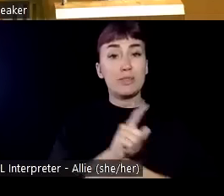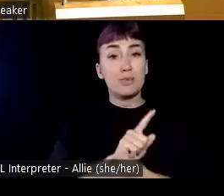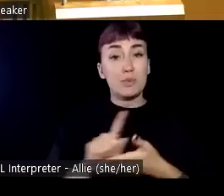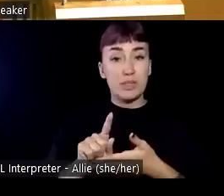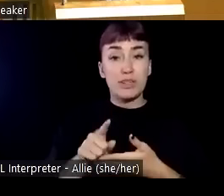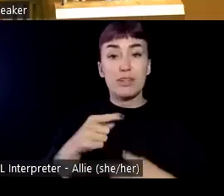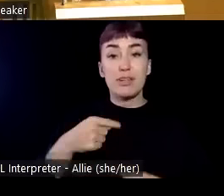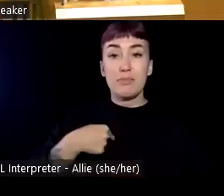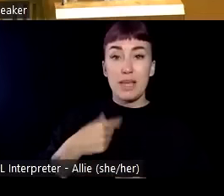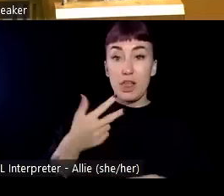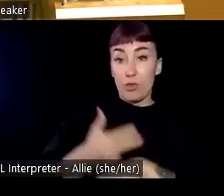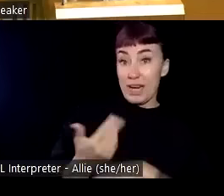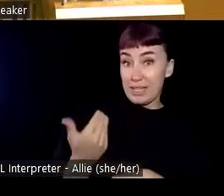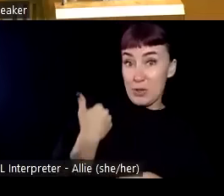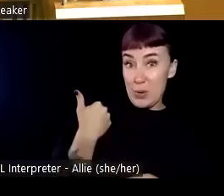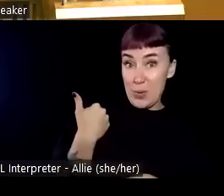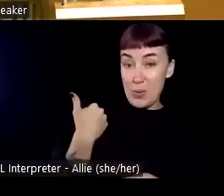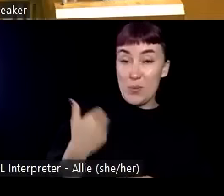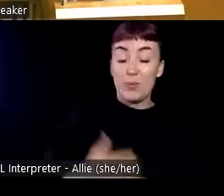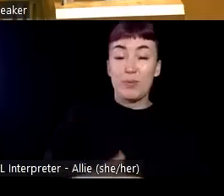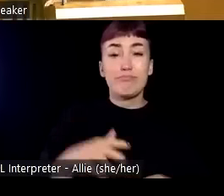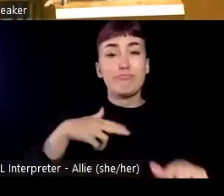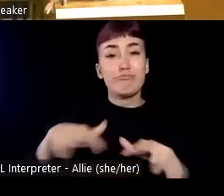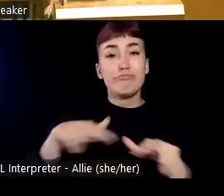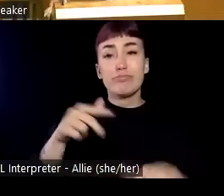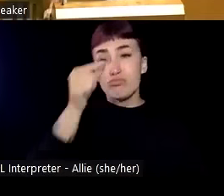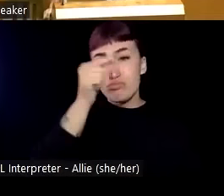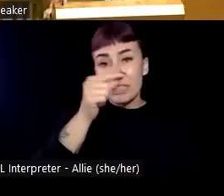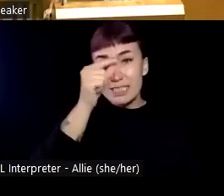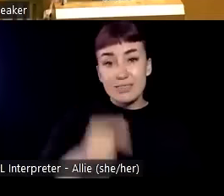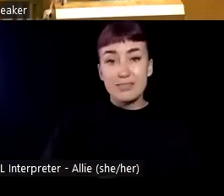This is me 3 days ago, hiking in Greece